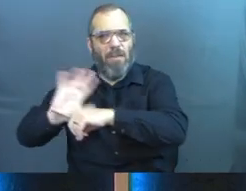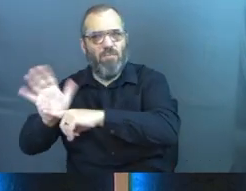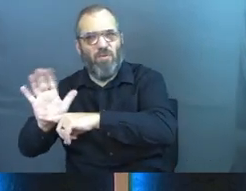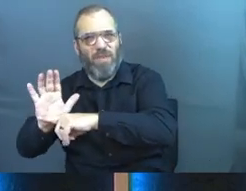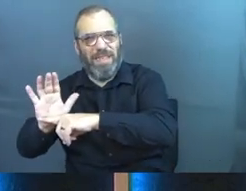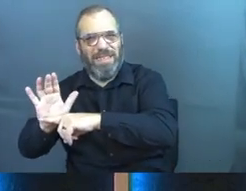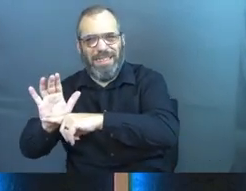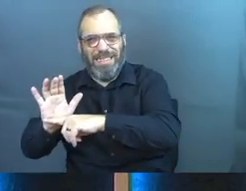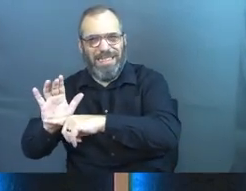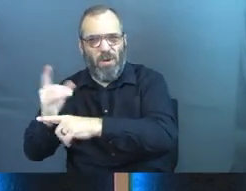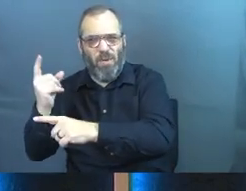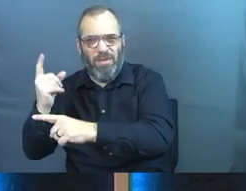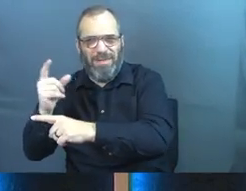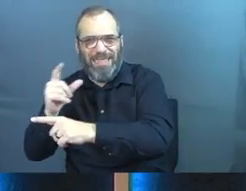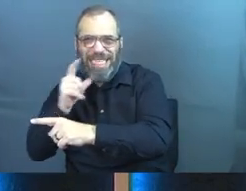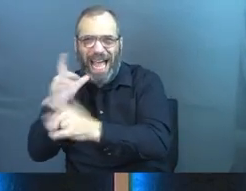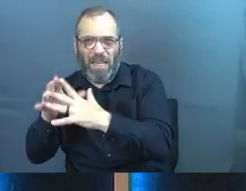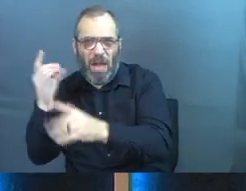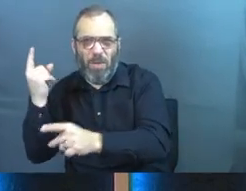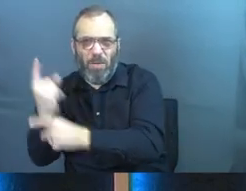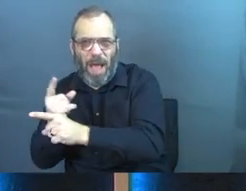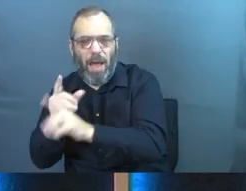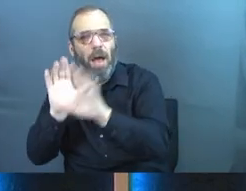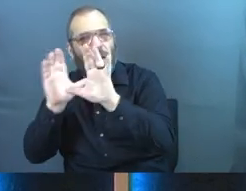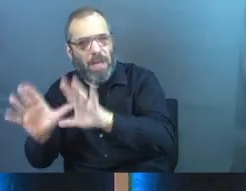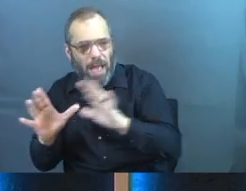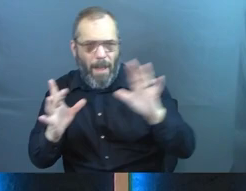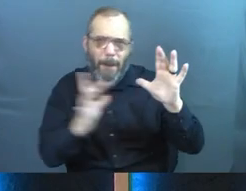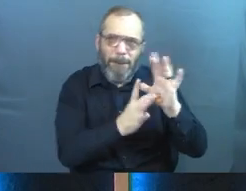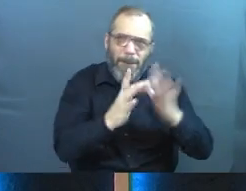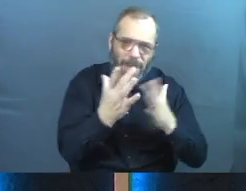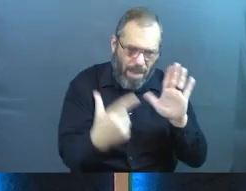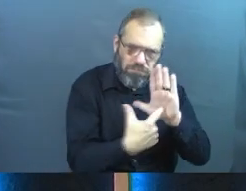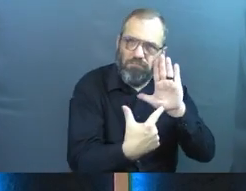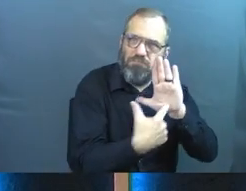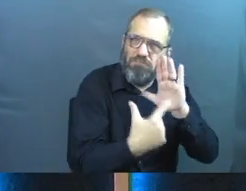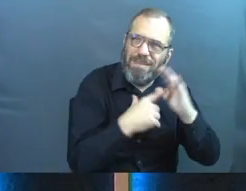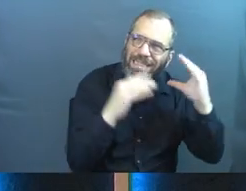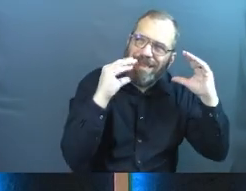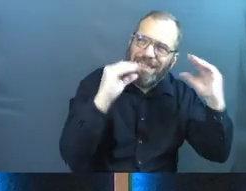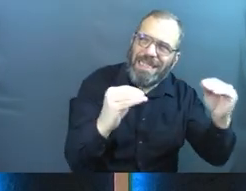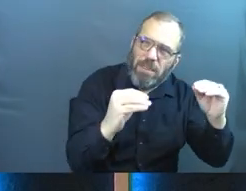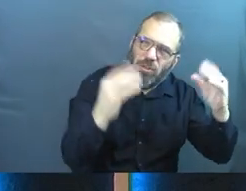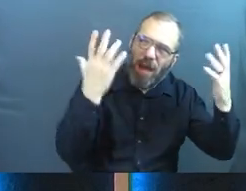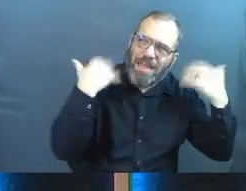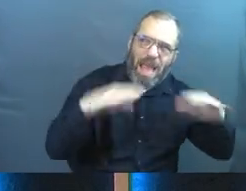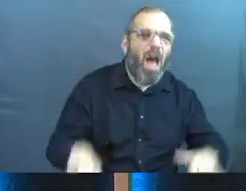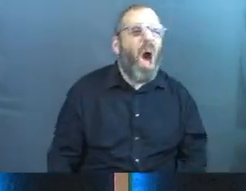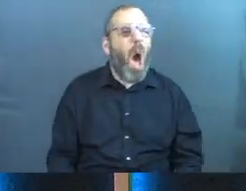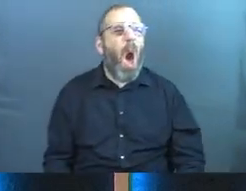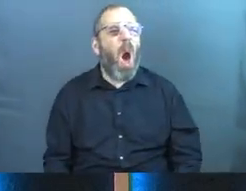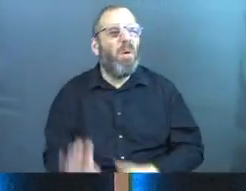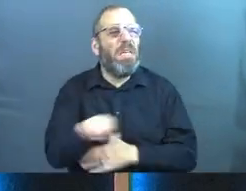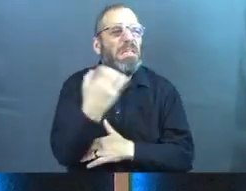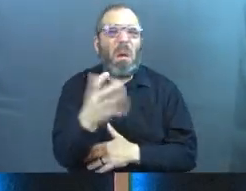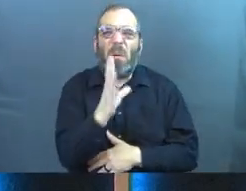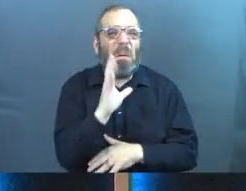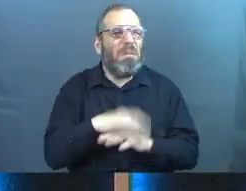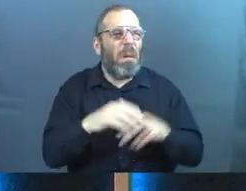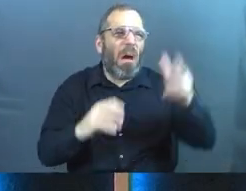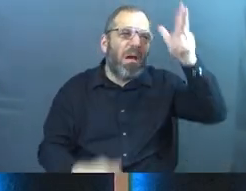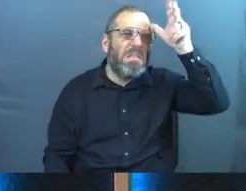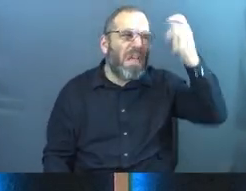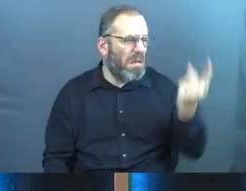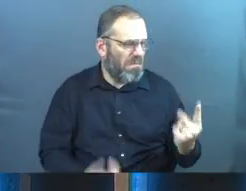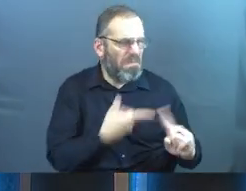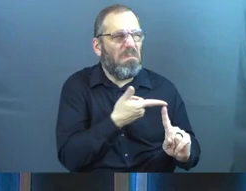isn't so much right about. We're going to take you back to the scripture and teach you all about that. And you're like, it's Easter. Why are we talking about